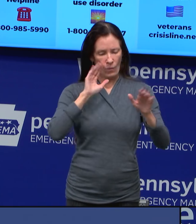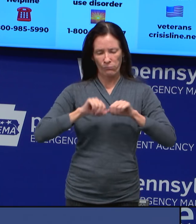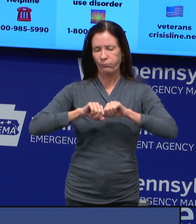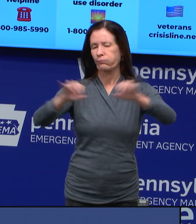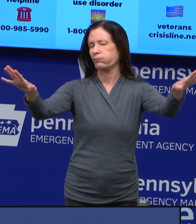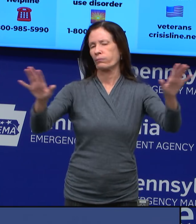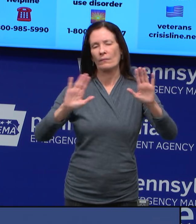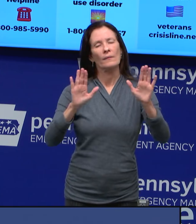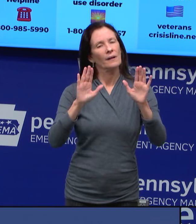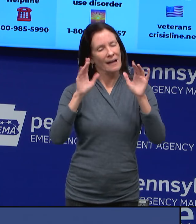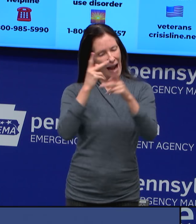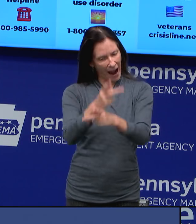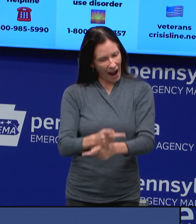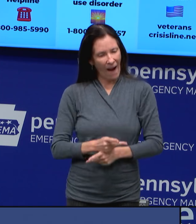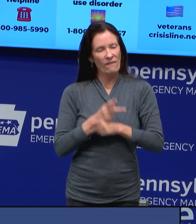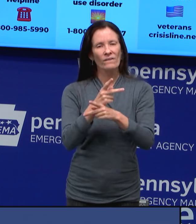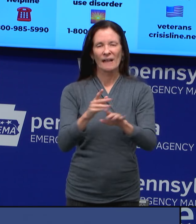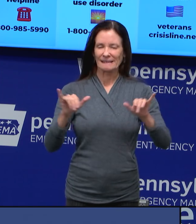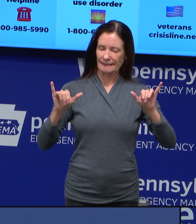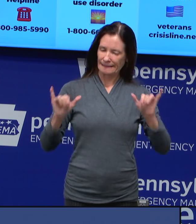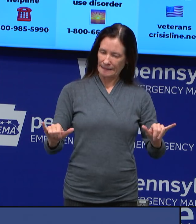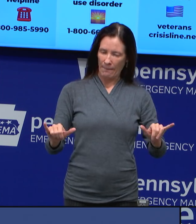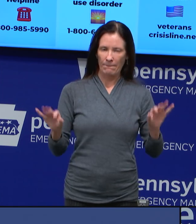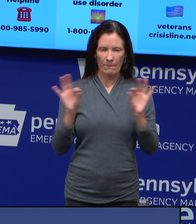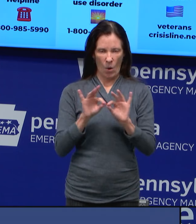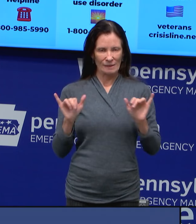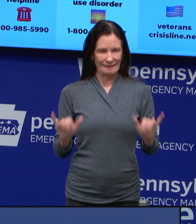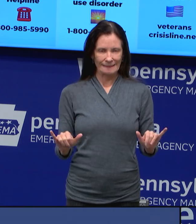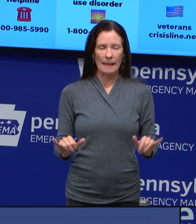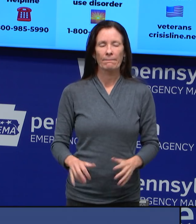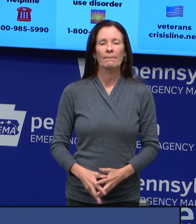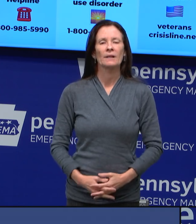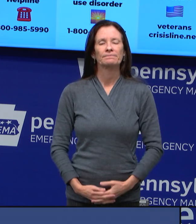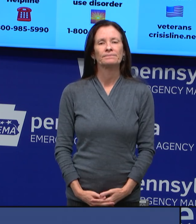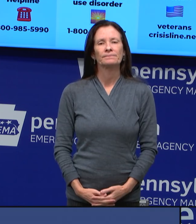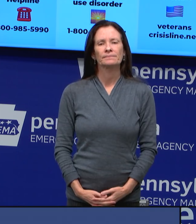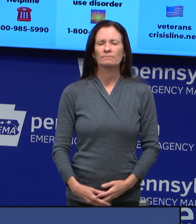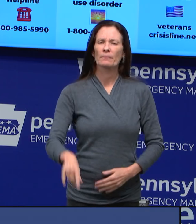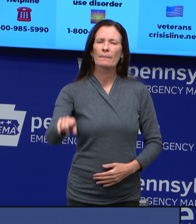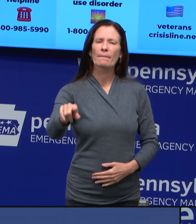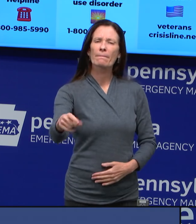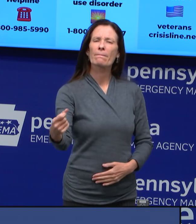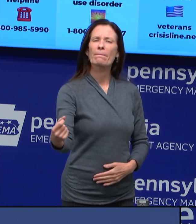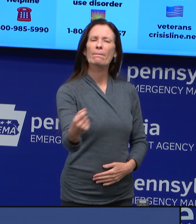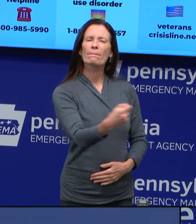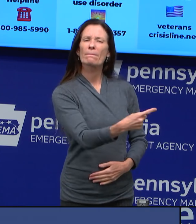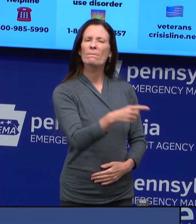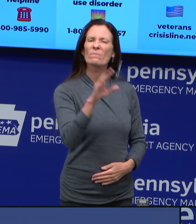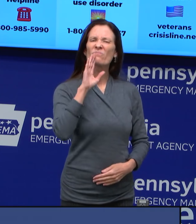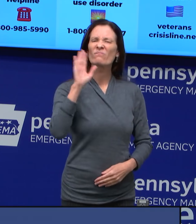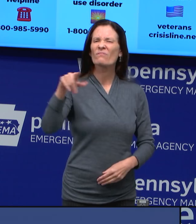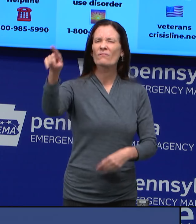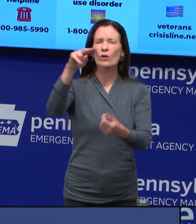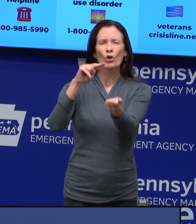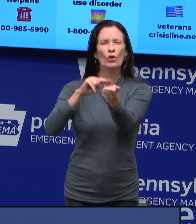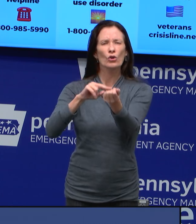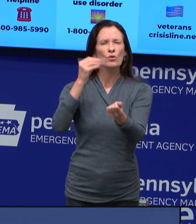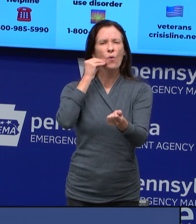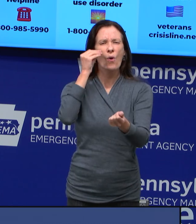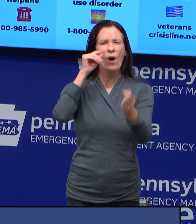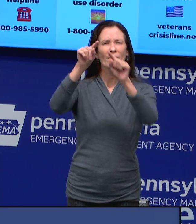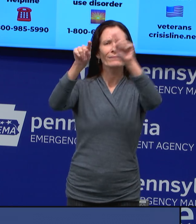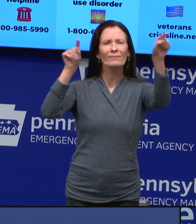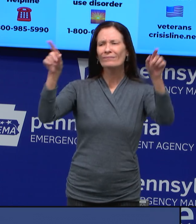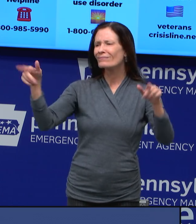recent reporting by the Philadelphia Inquirer and others, relatives of nursing home residents can't always get accurate information about their loved one's health